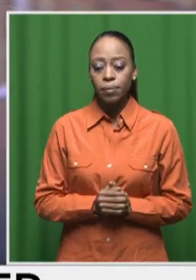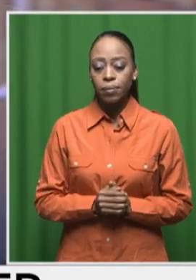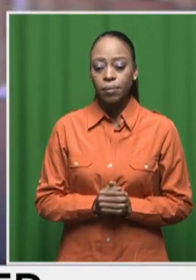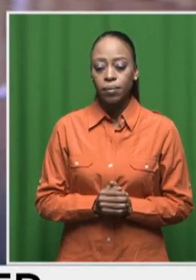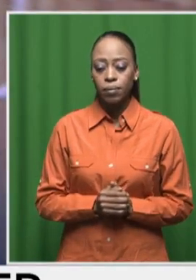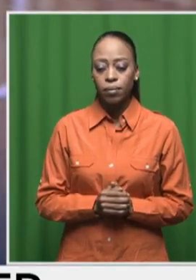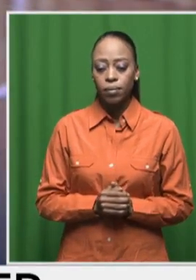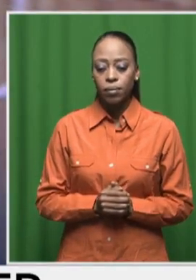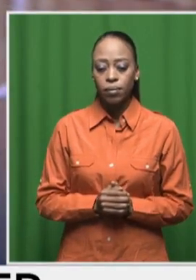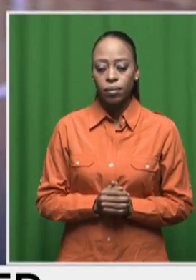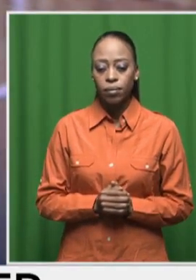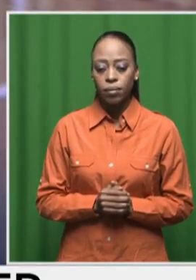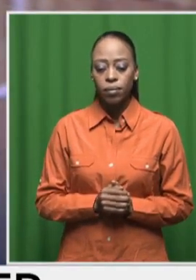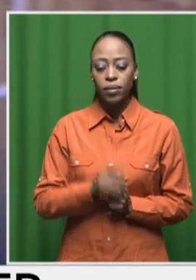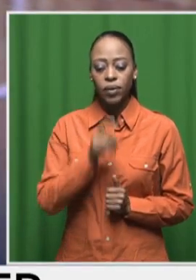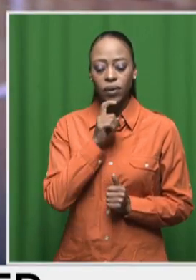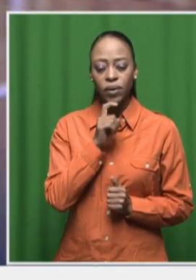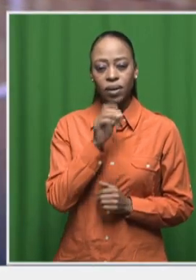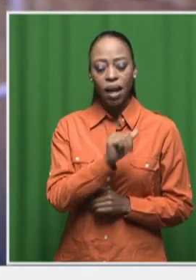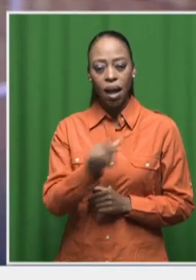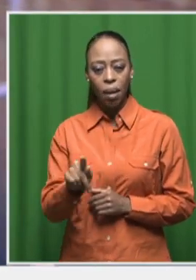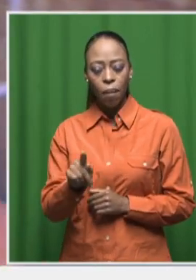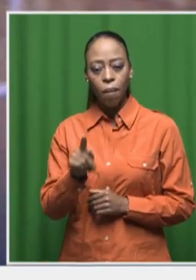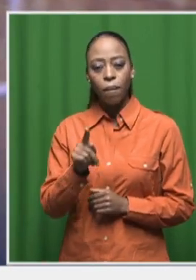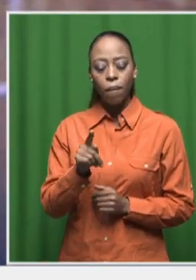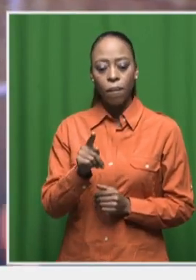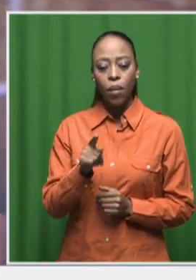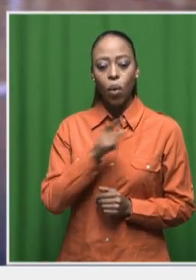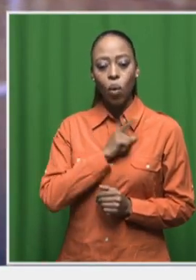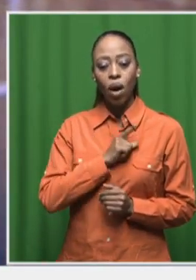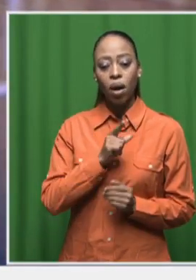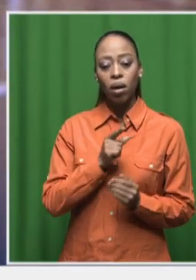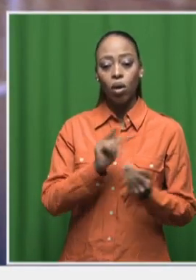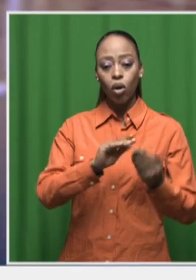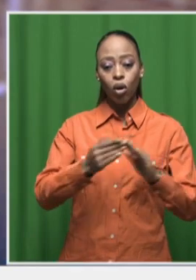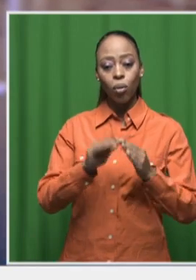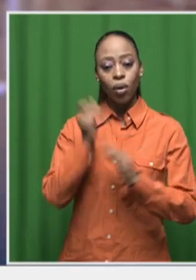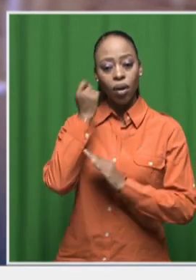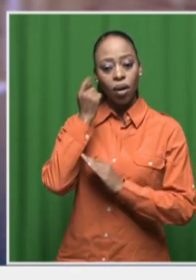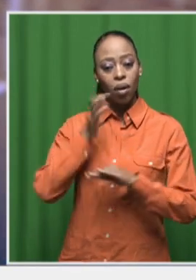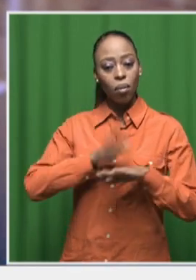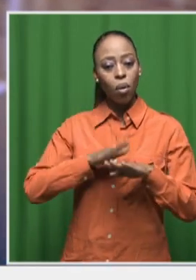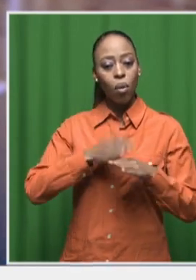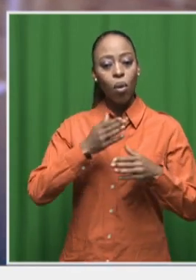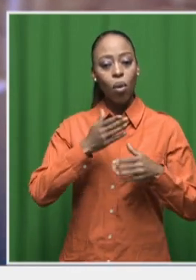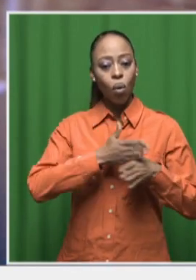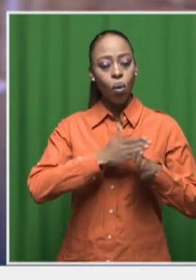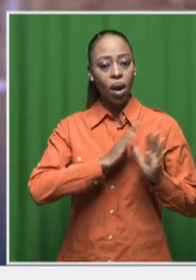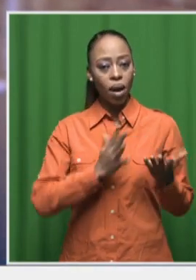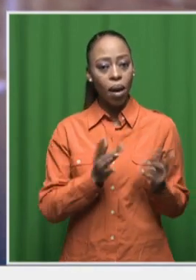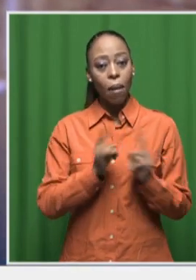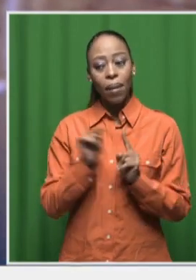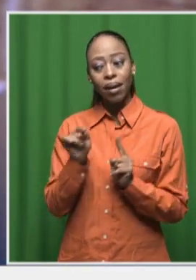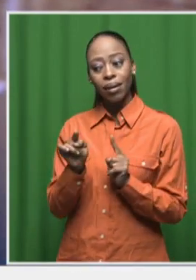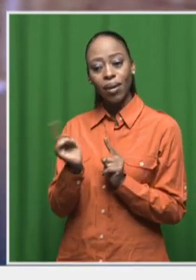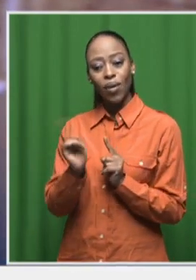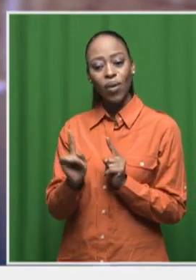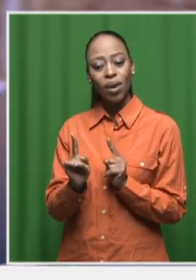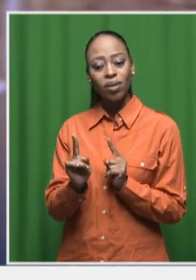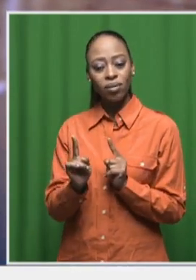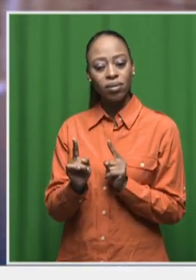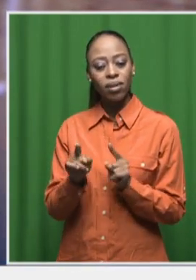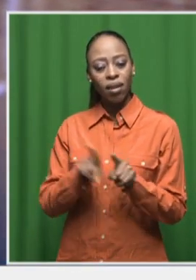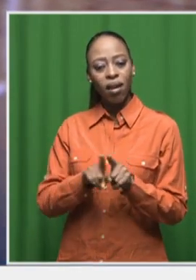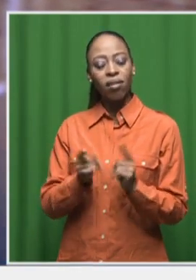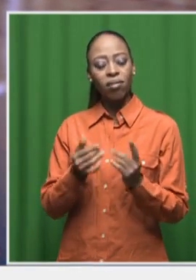I suppose using the word app is useful to the public to help understand how it works, but really what it is it's an